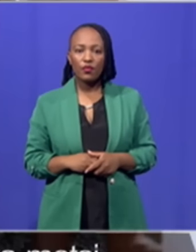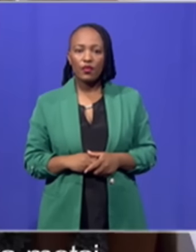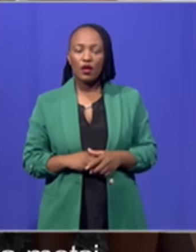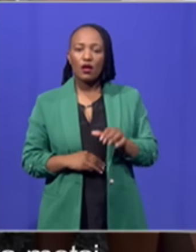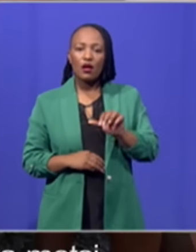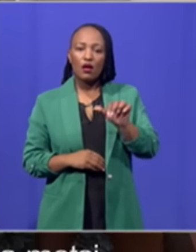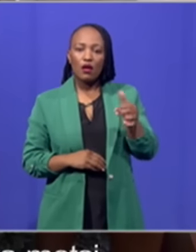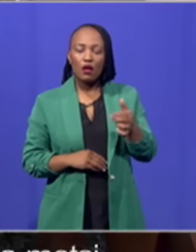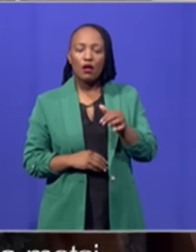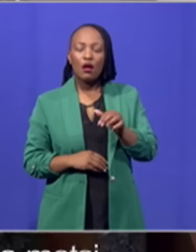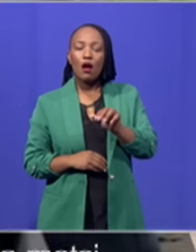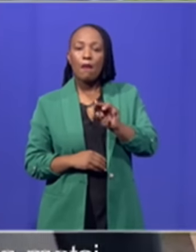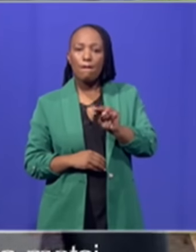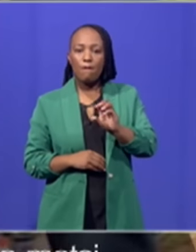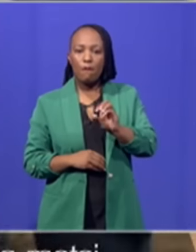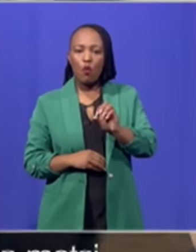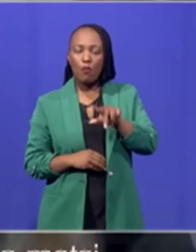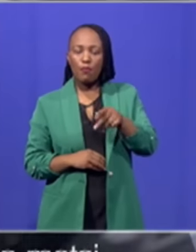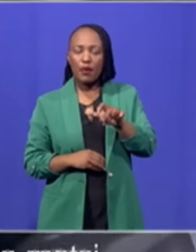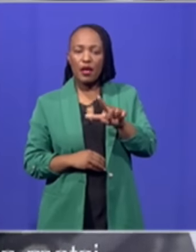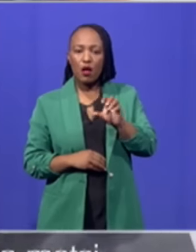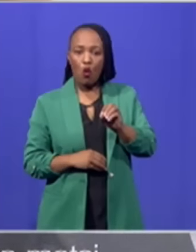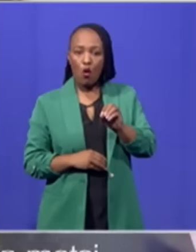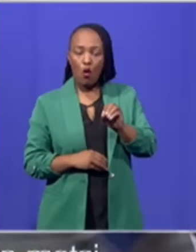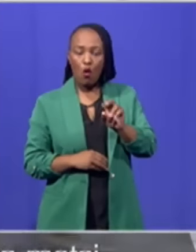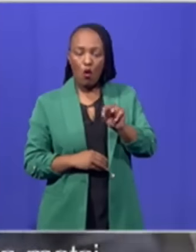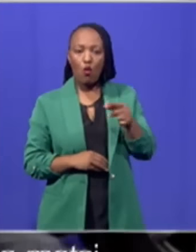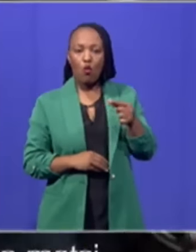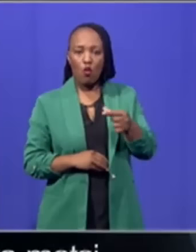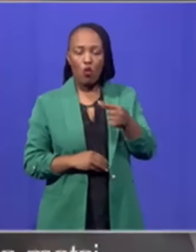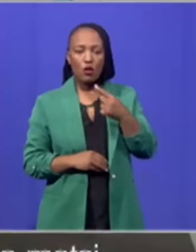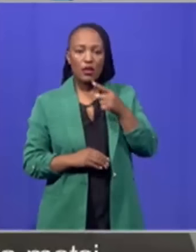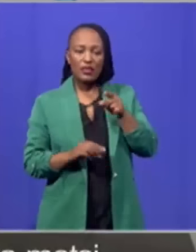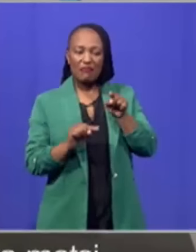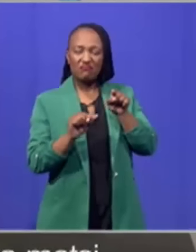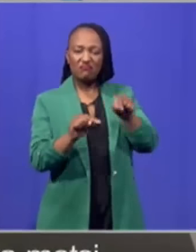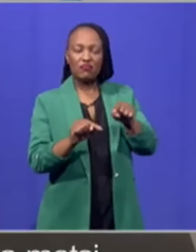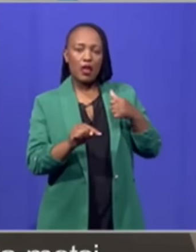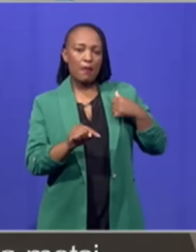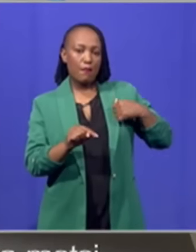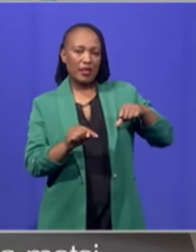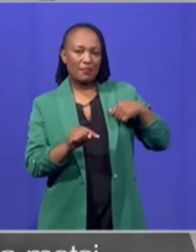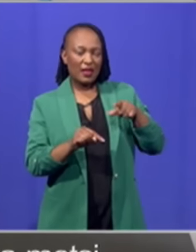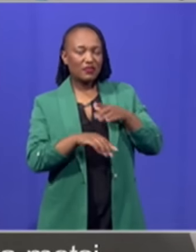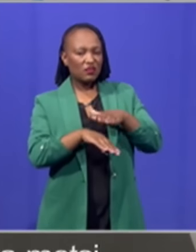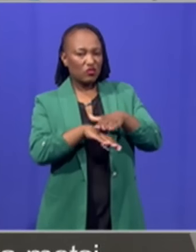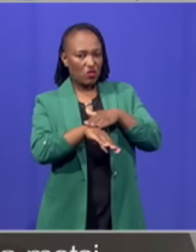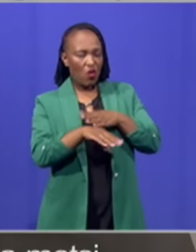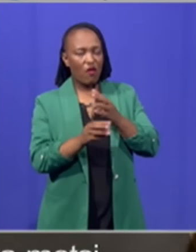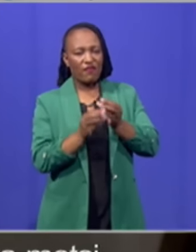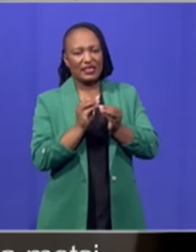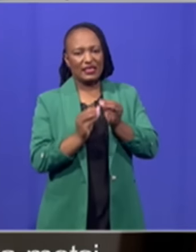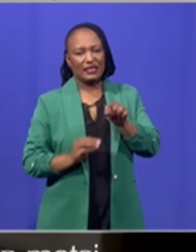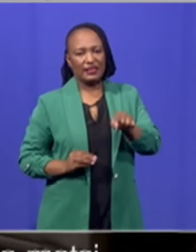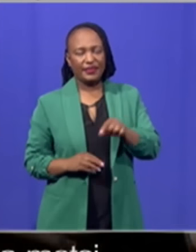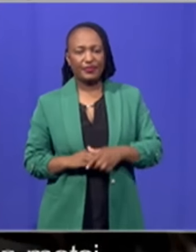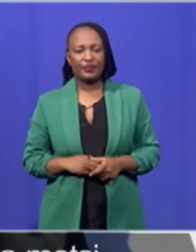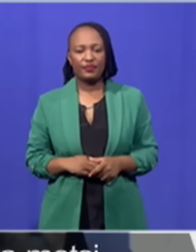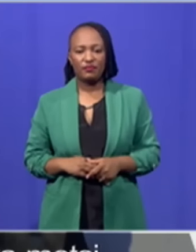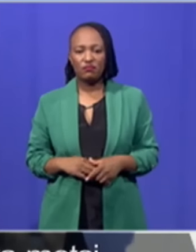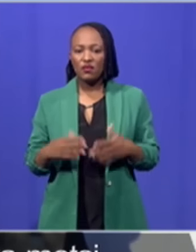Gauteng bangwe ba rwesa mmasepala wa selegae molato mme ba re o goga dinao. The stumbling block